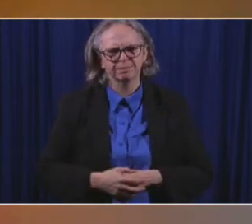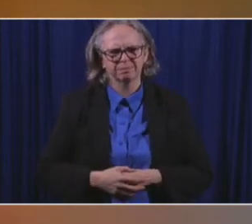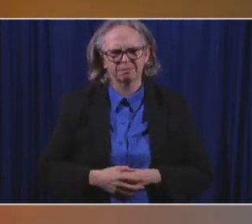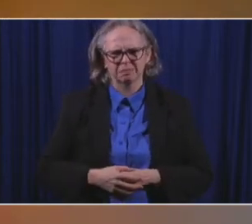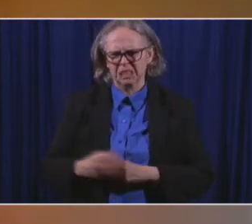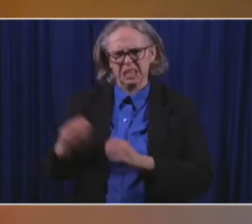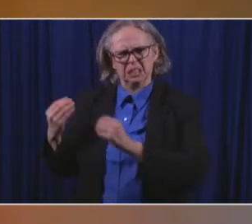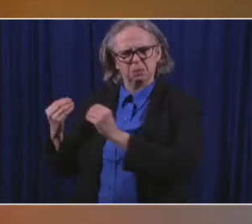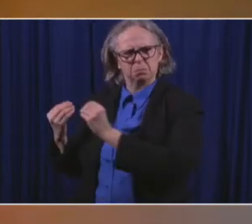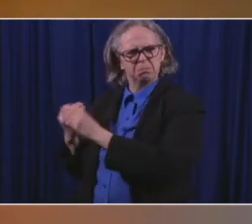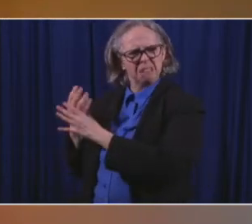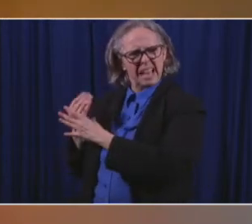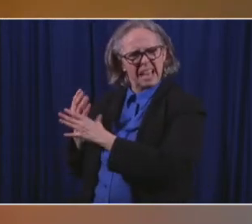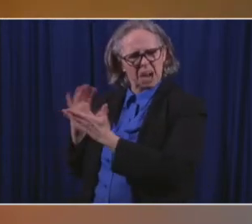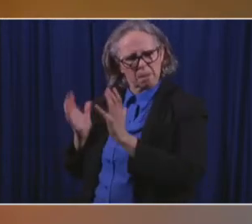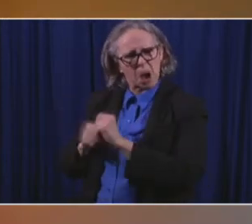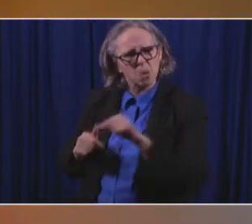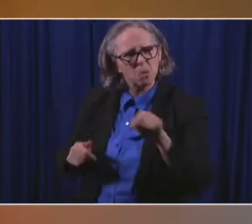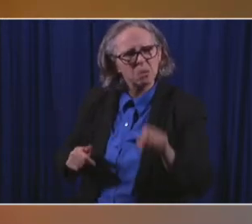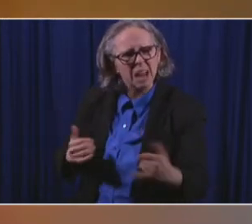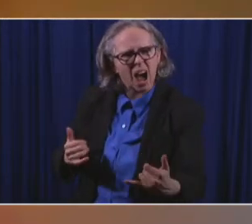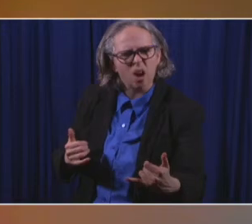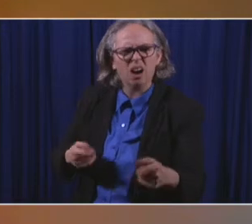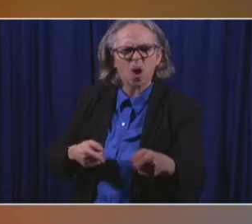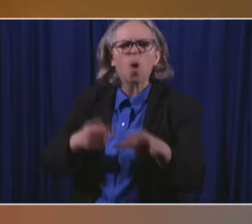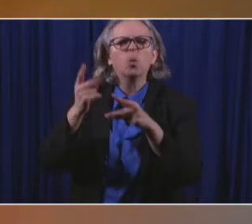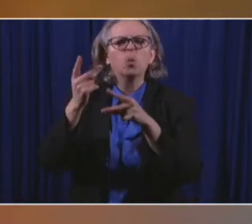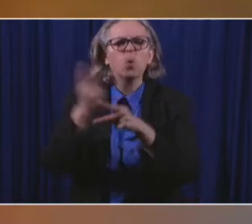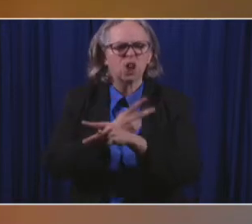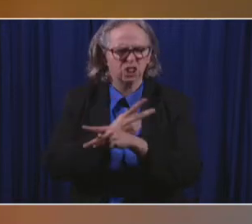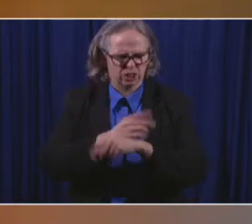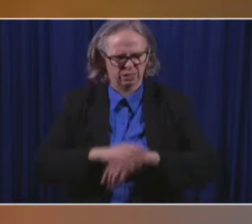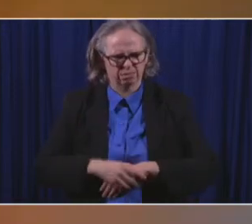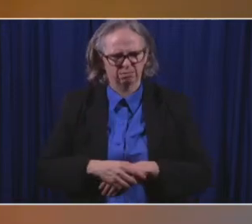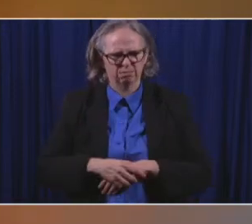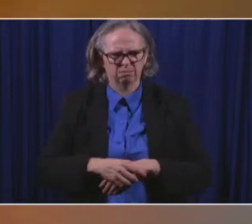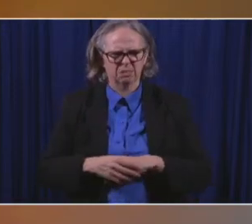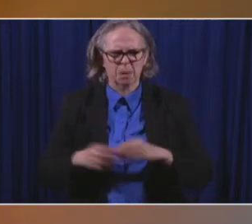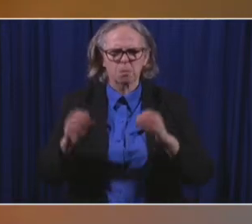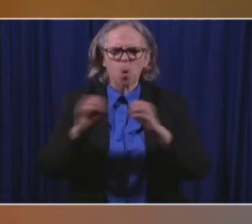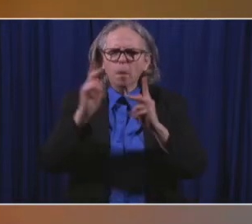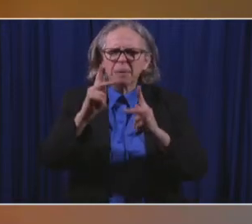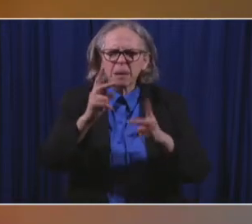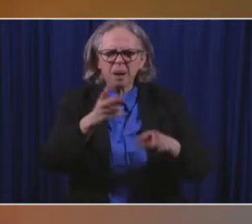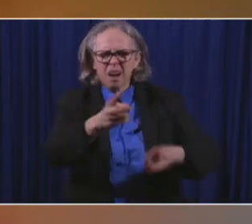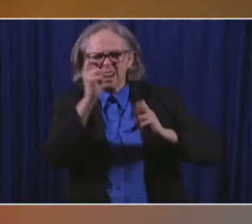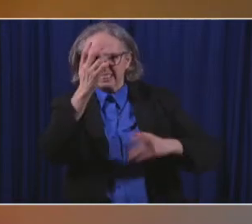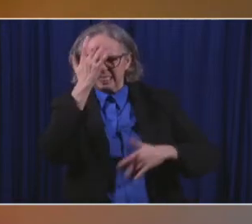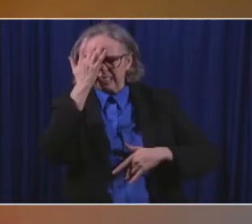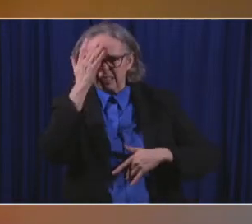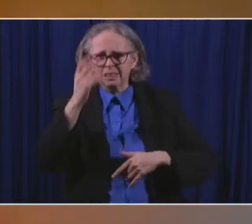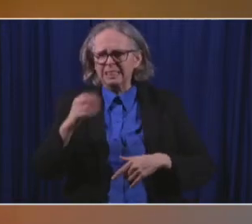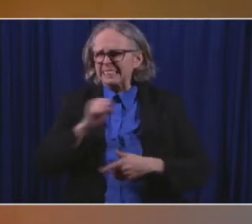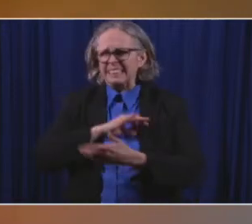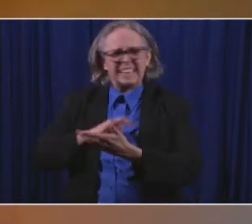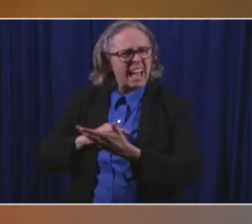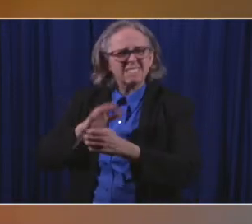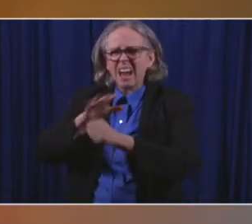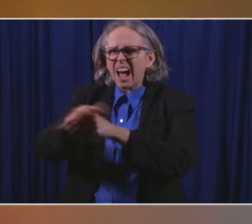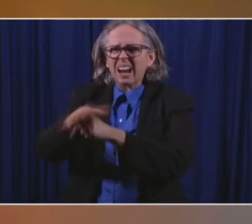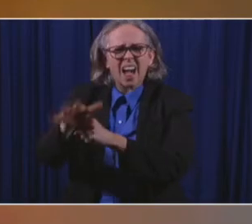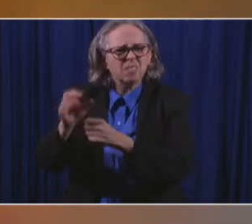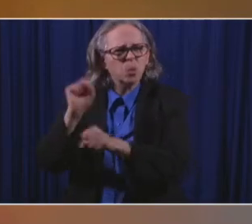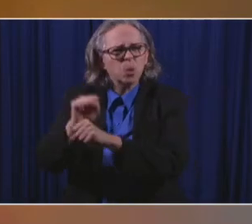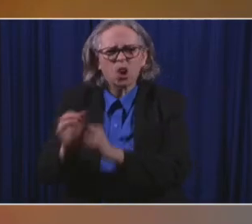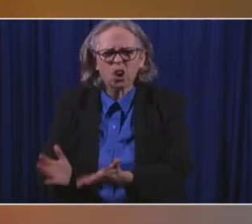We're seeing more people, we're seeing capacity issues, we're seeing staffing challenges, and it's not just affecting COVID patients. If there's